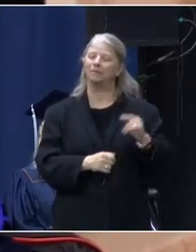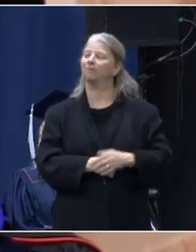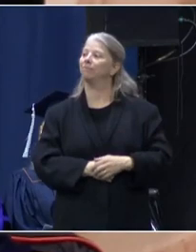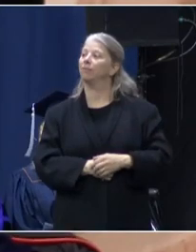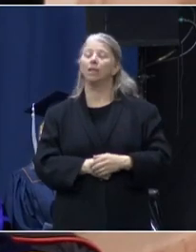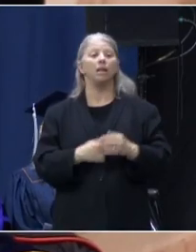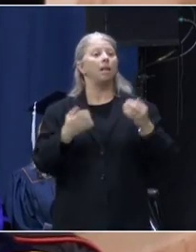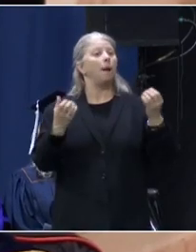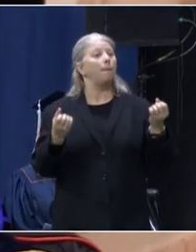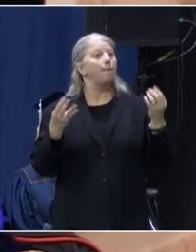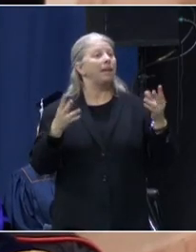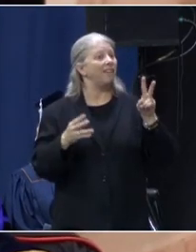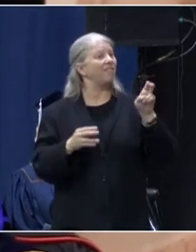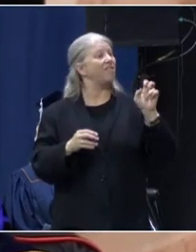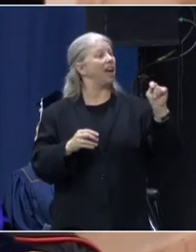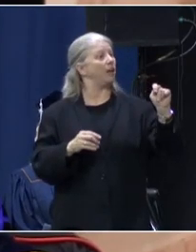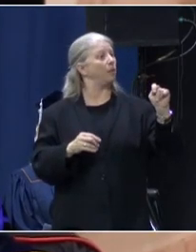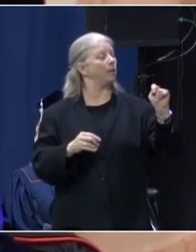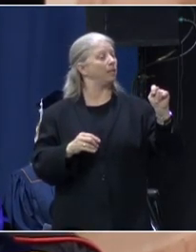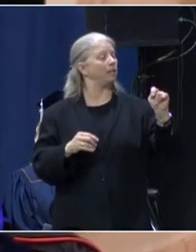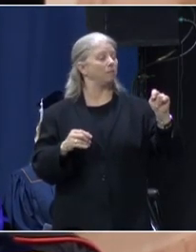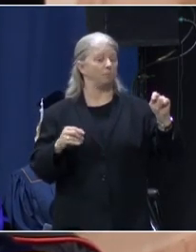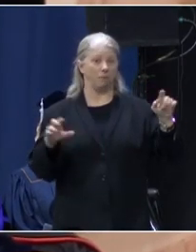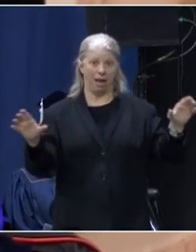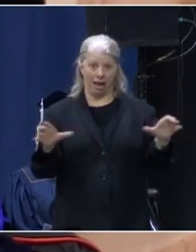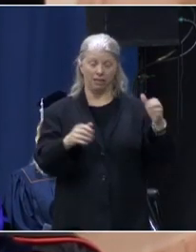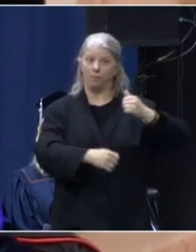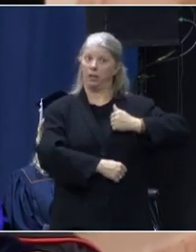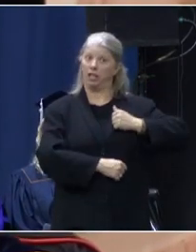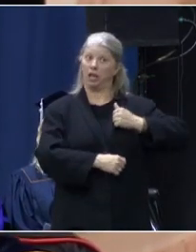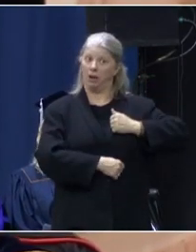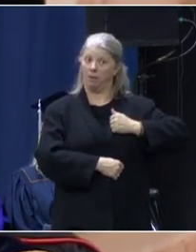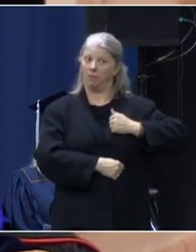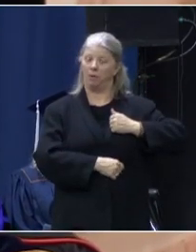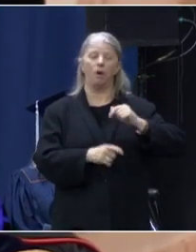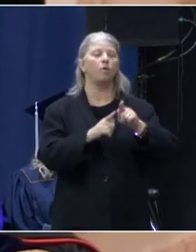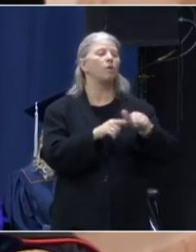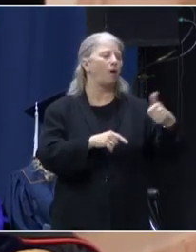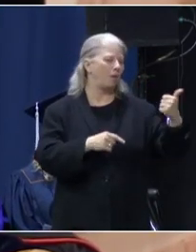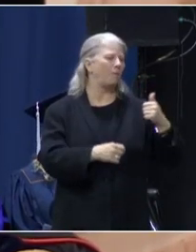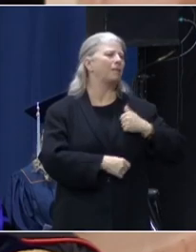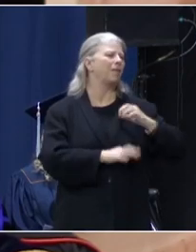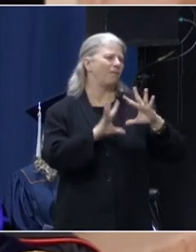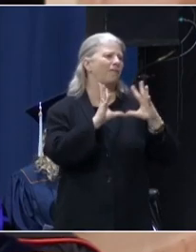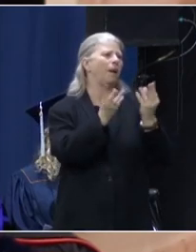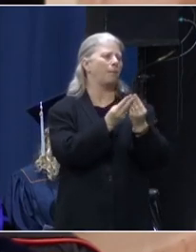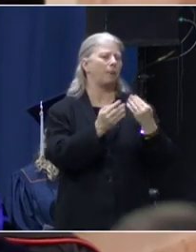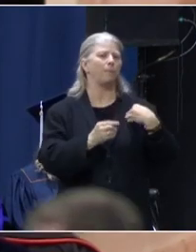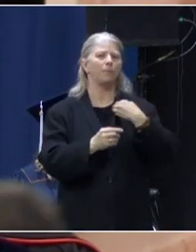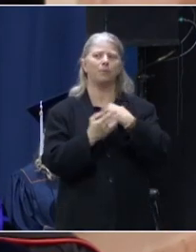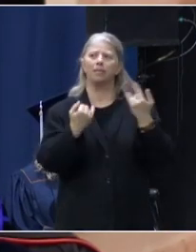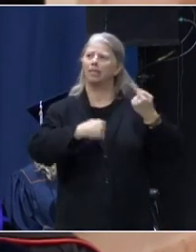We have many veterans, active duty military personnel, and military family members with us today.